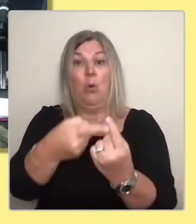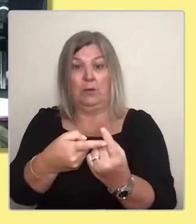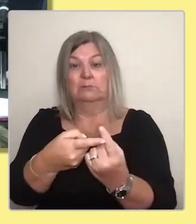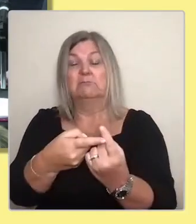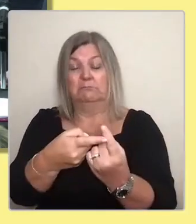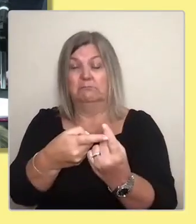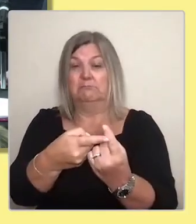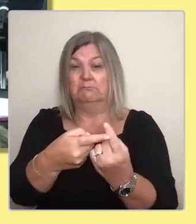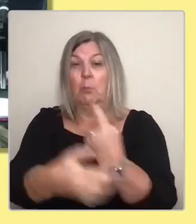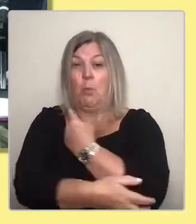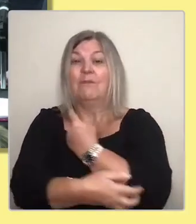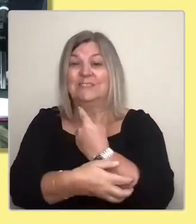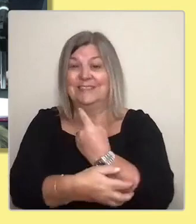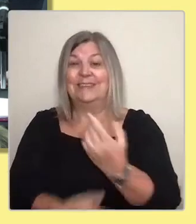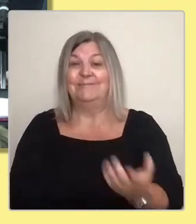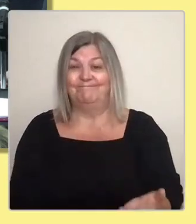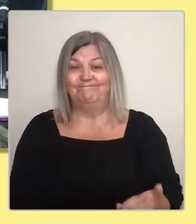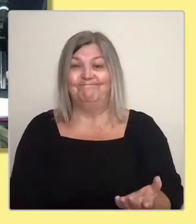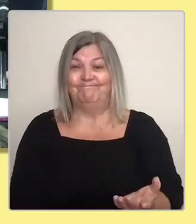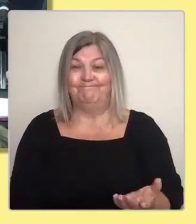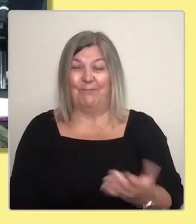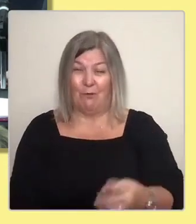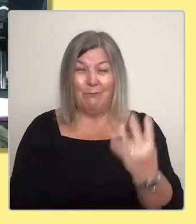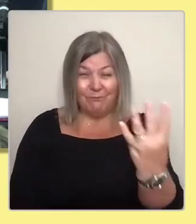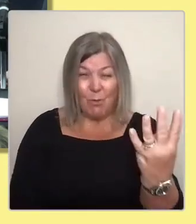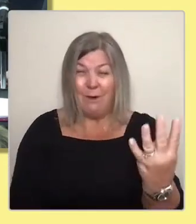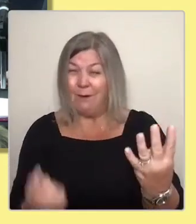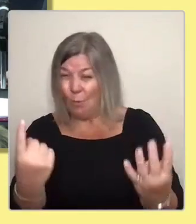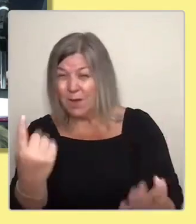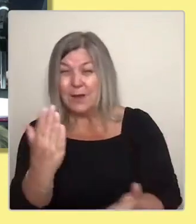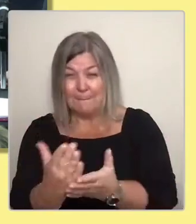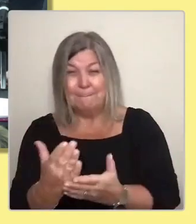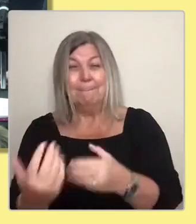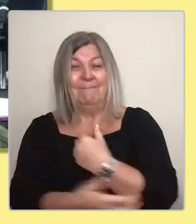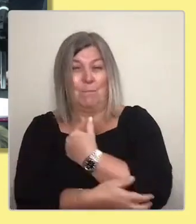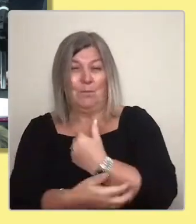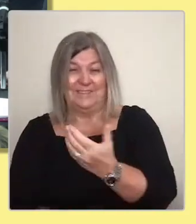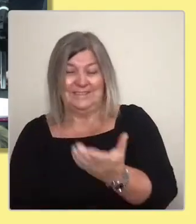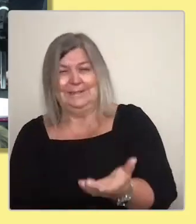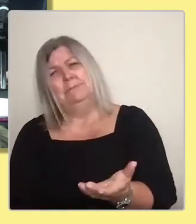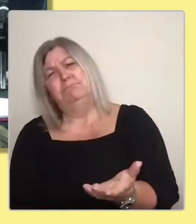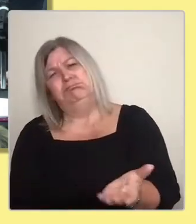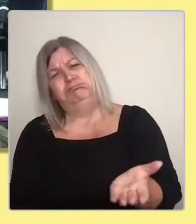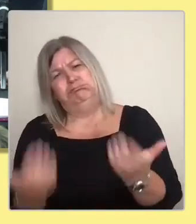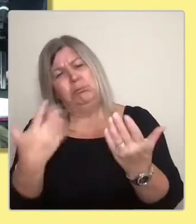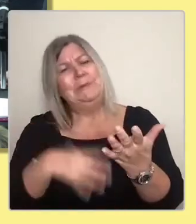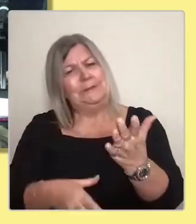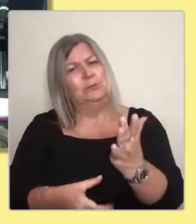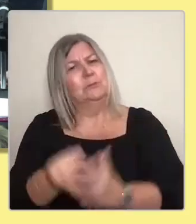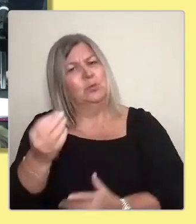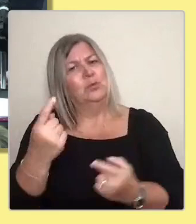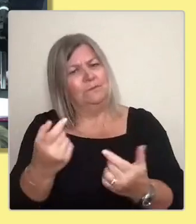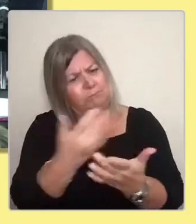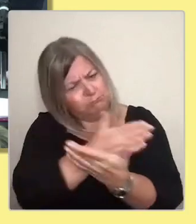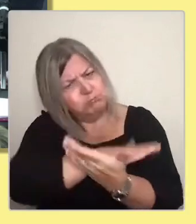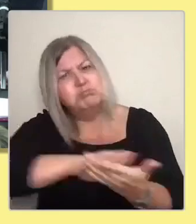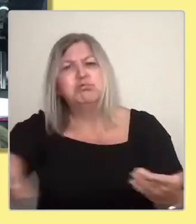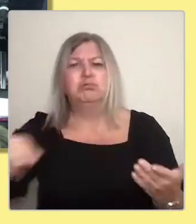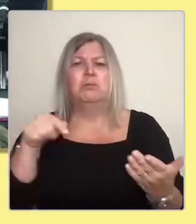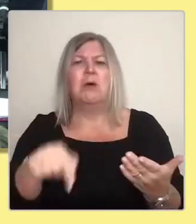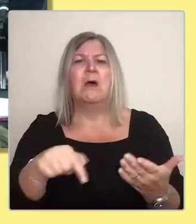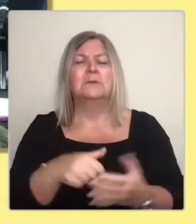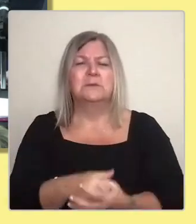will ensure we can properly grow our economy with a purpose to reinvest in our public services. It is